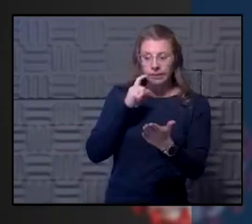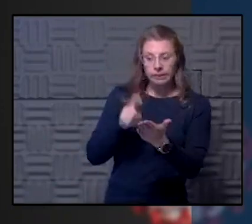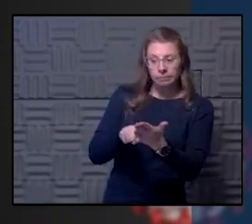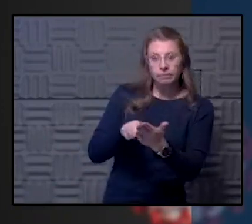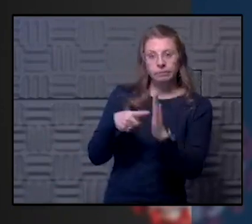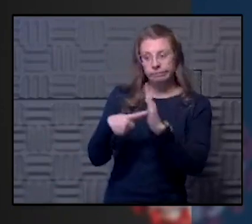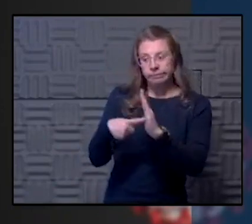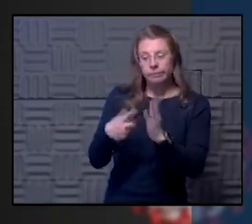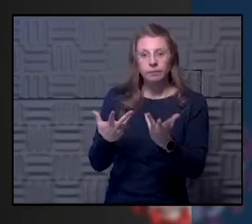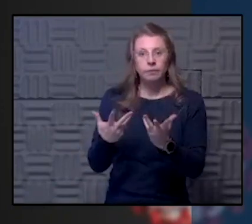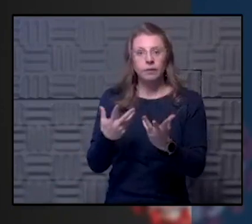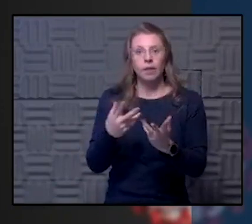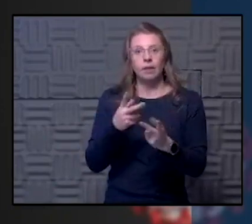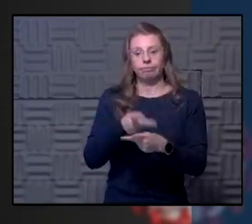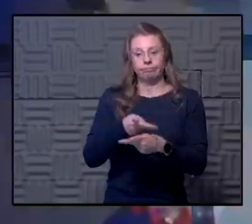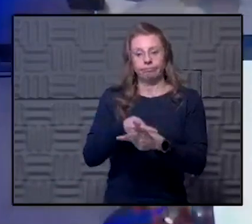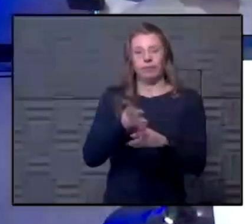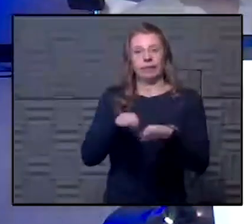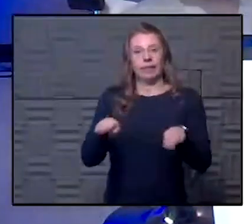at home.